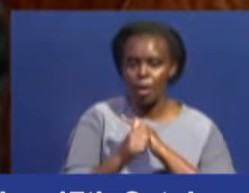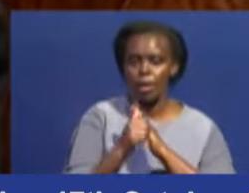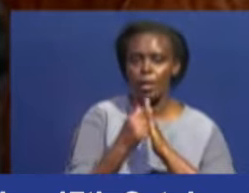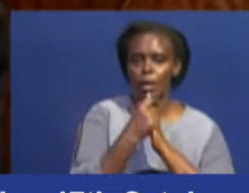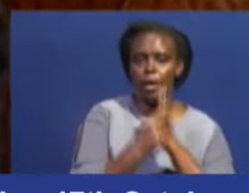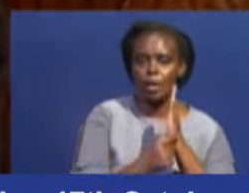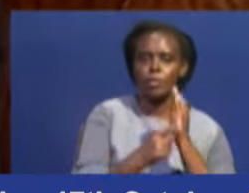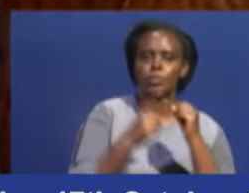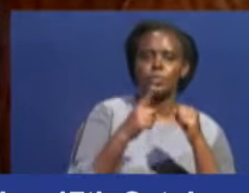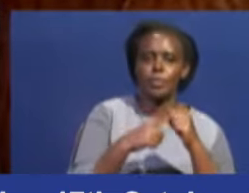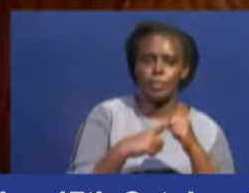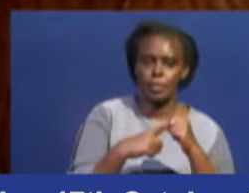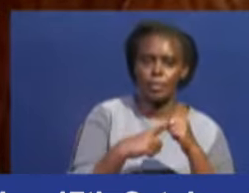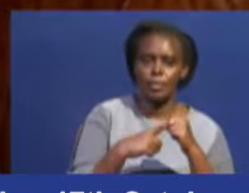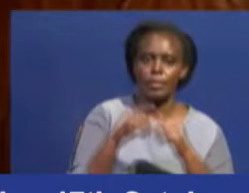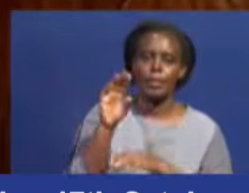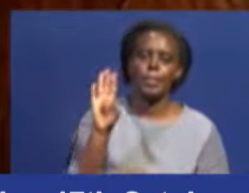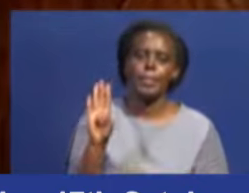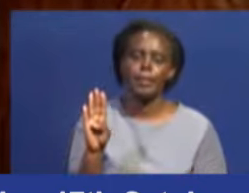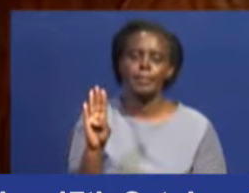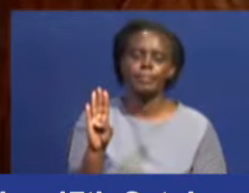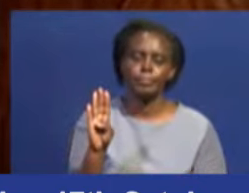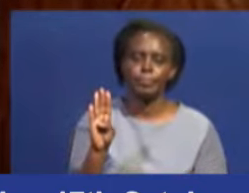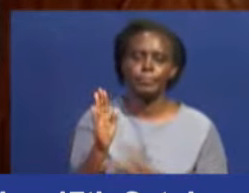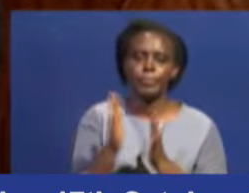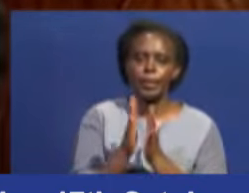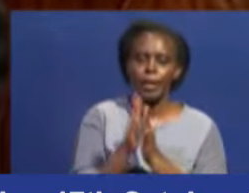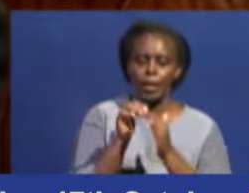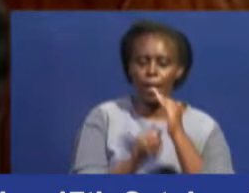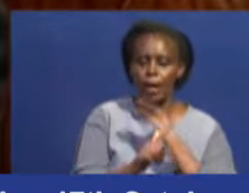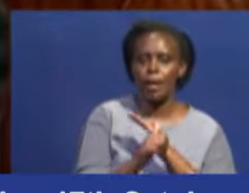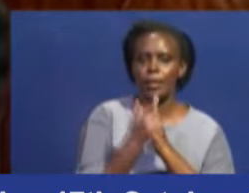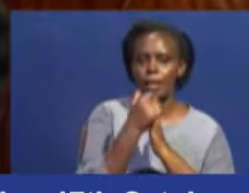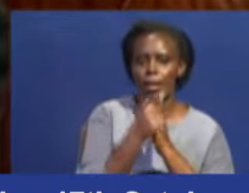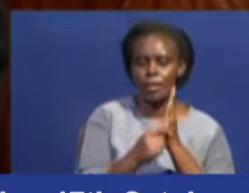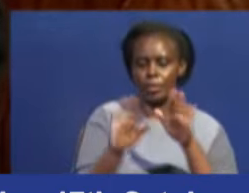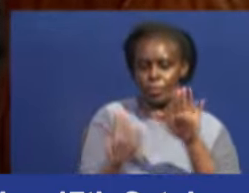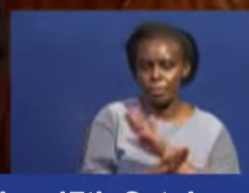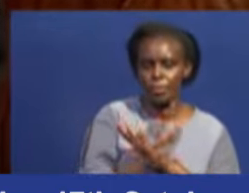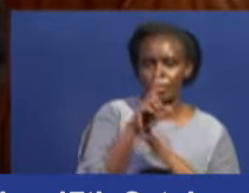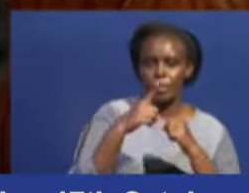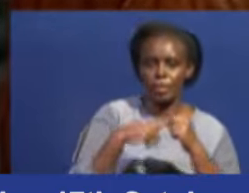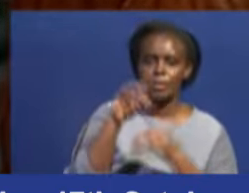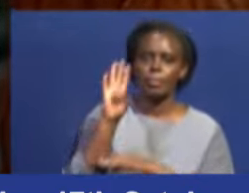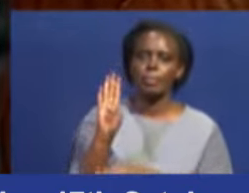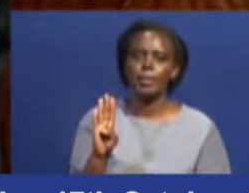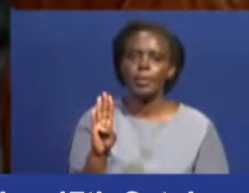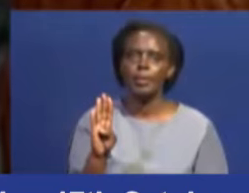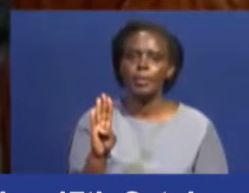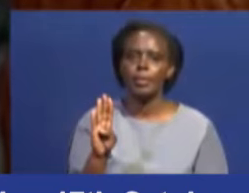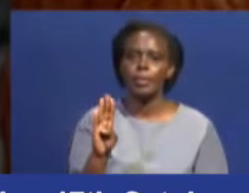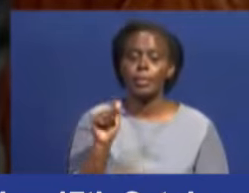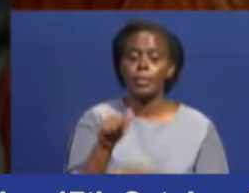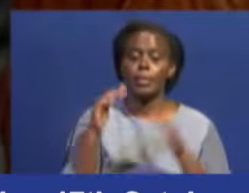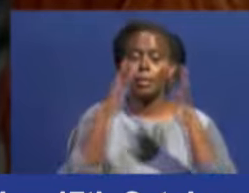Sabbatical 6B. And under Sabbatical 6B,